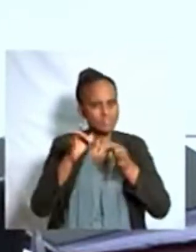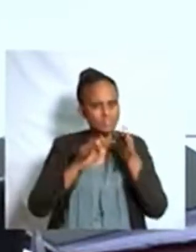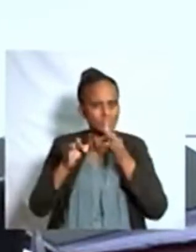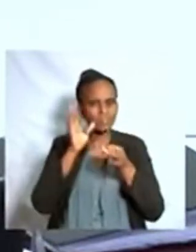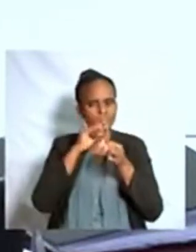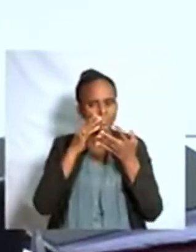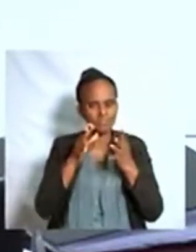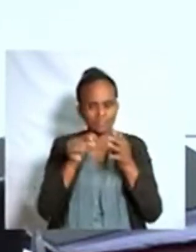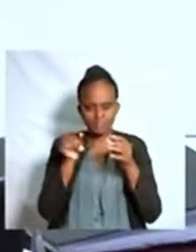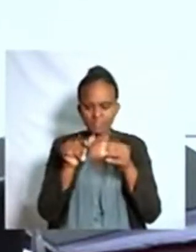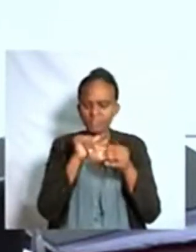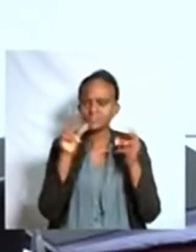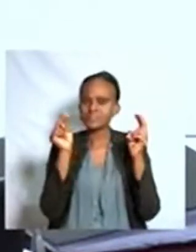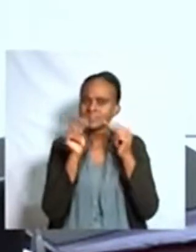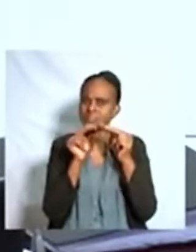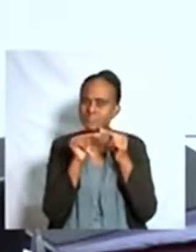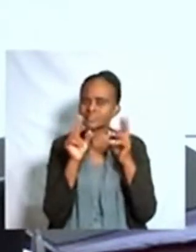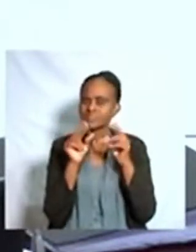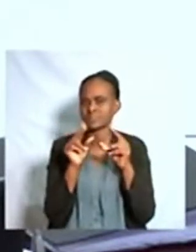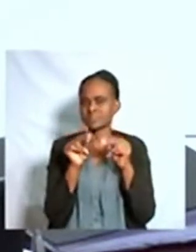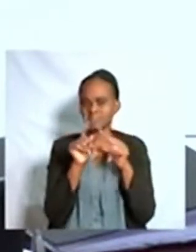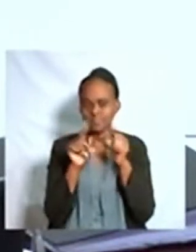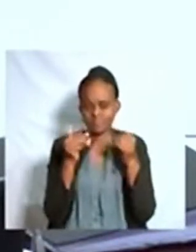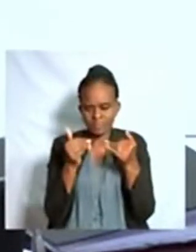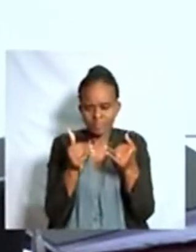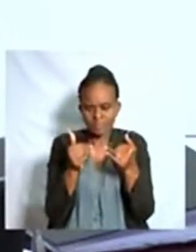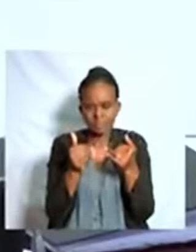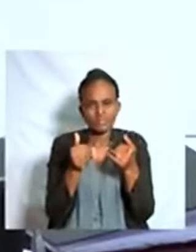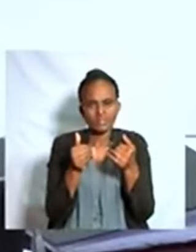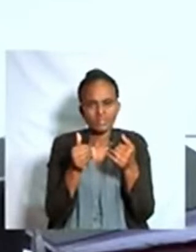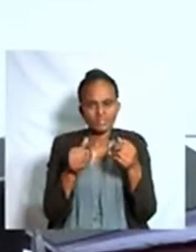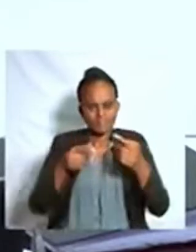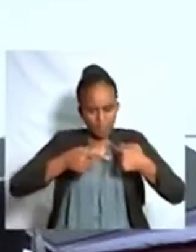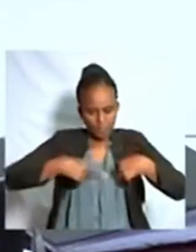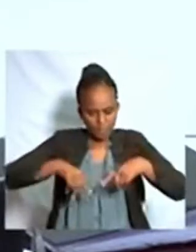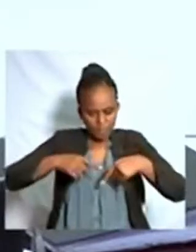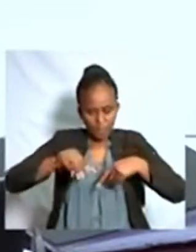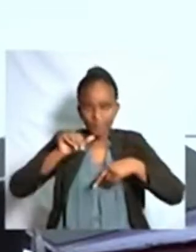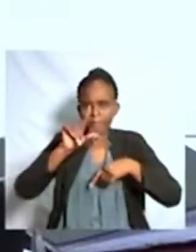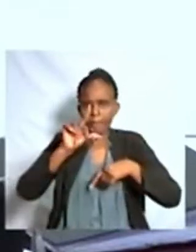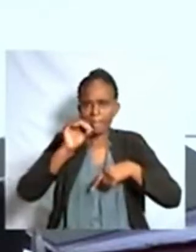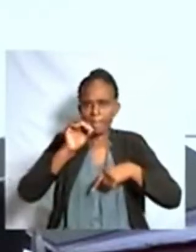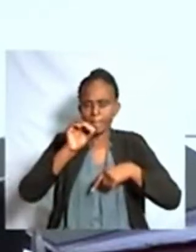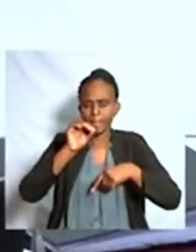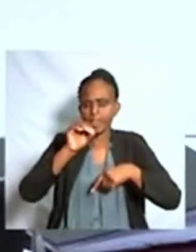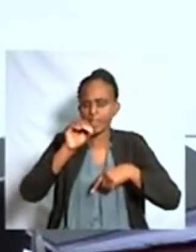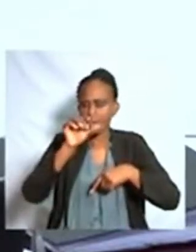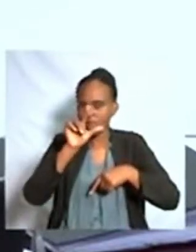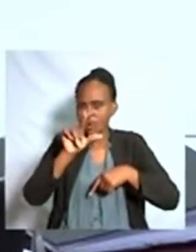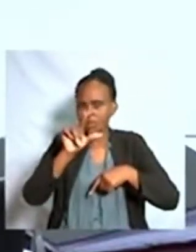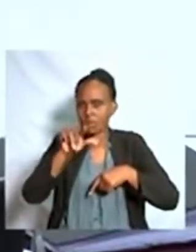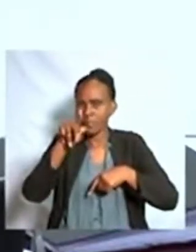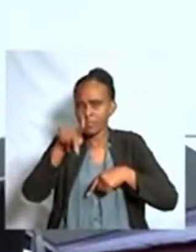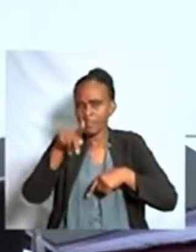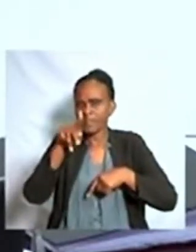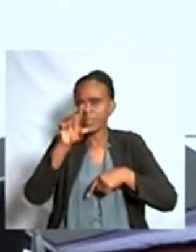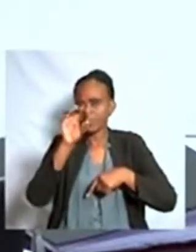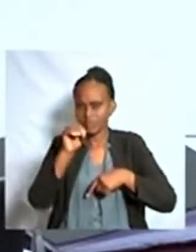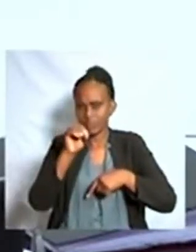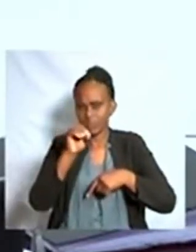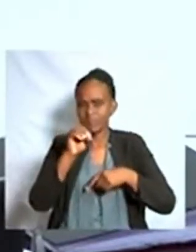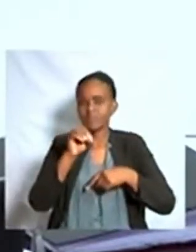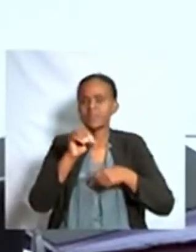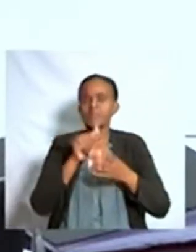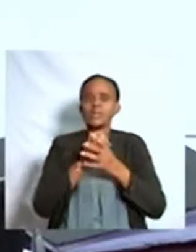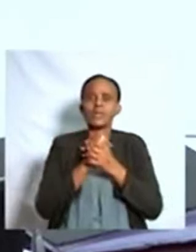no, it wasn't a contract, but it was a local purchase order that you used at first. By then,